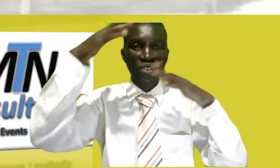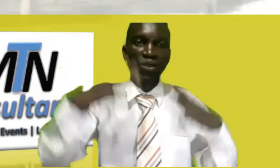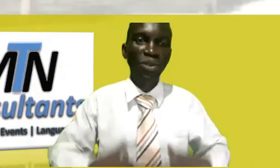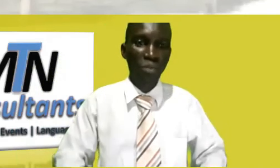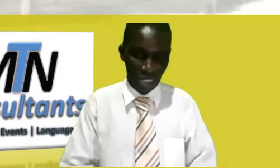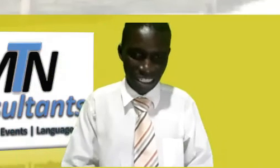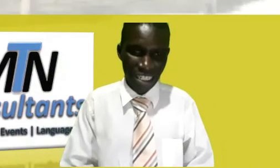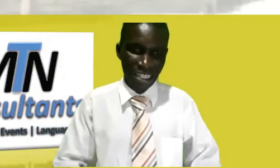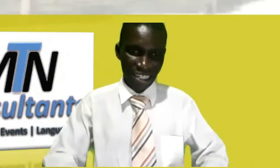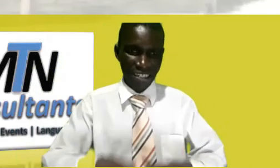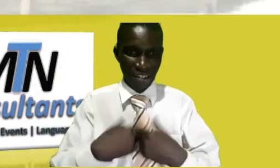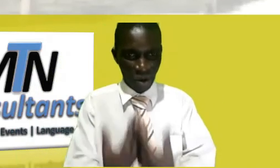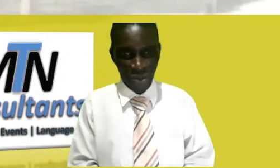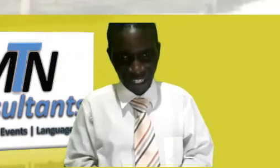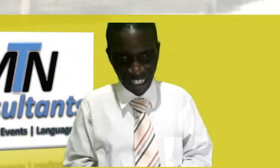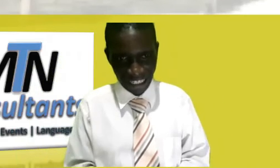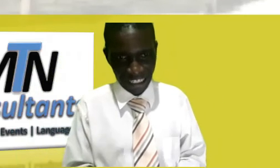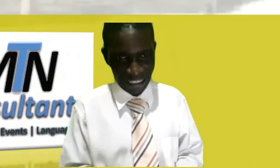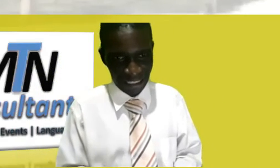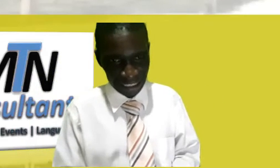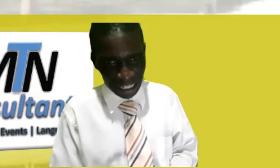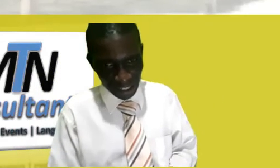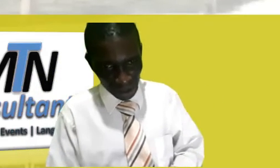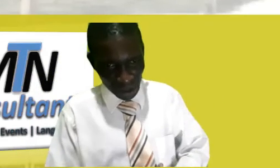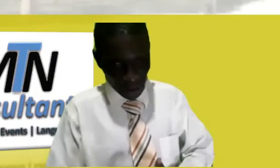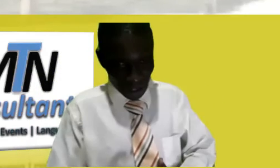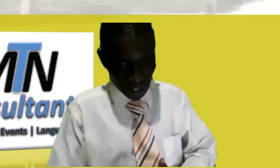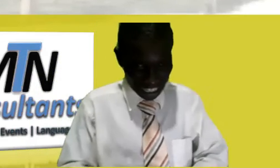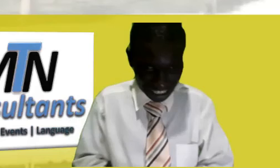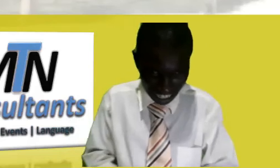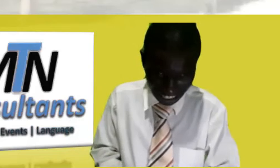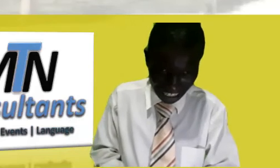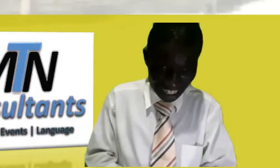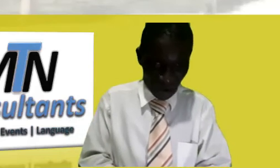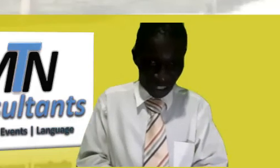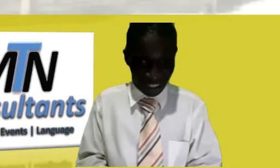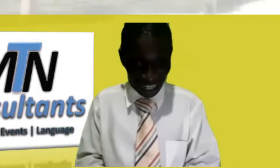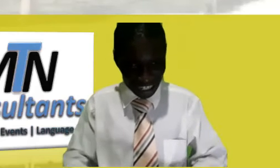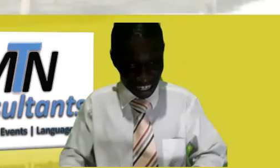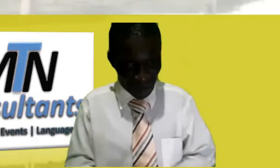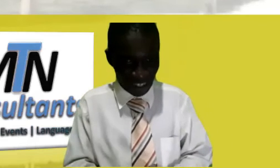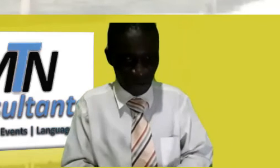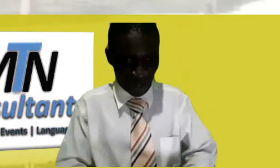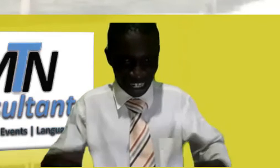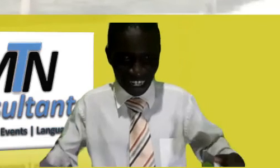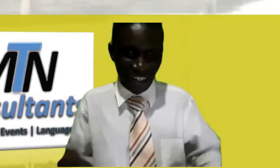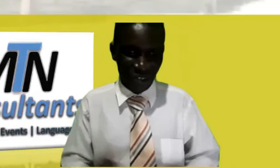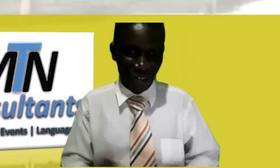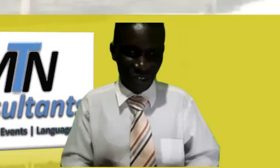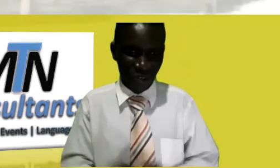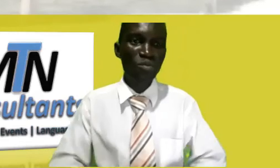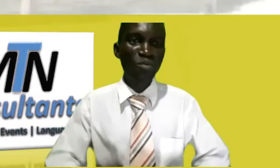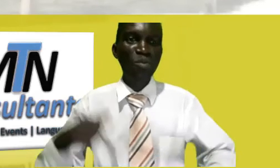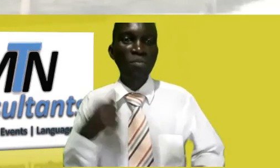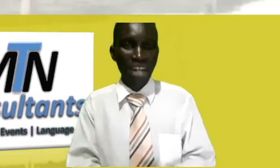and you use your body in communicating. So we have just done that. Now it's high time that we